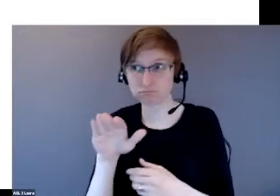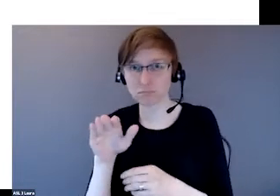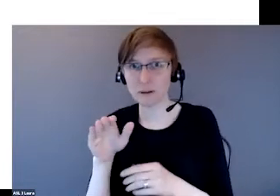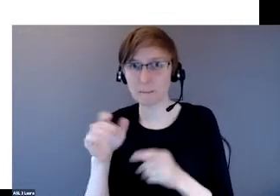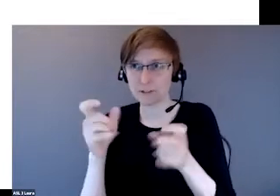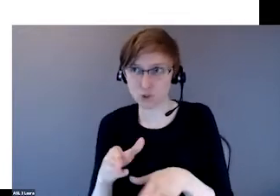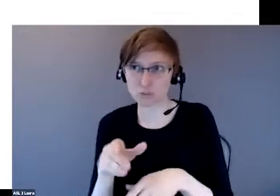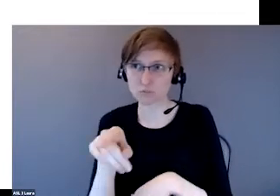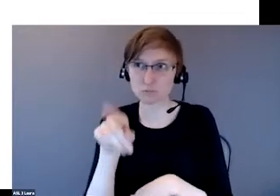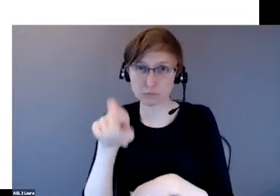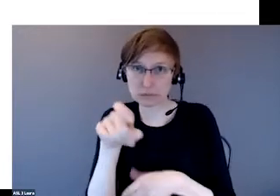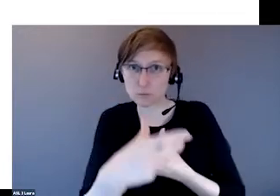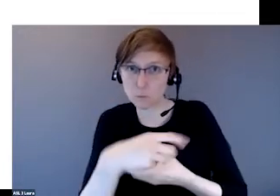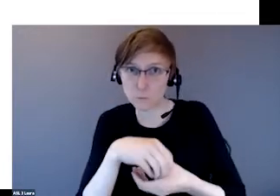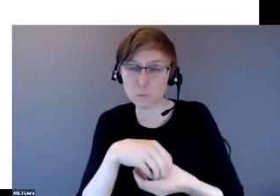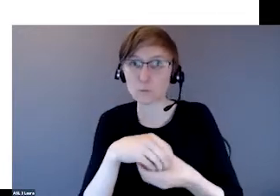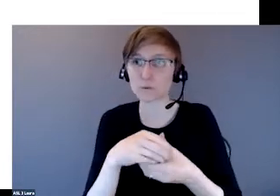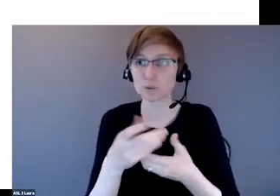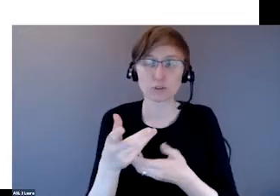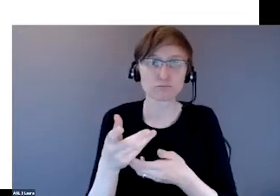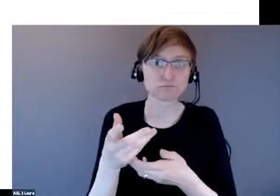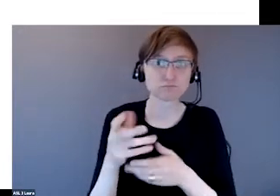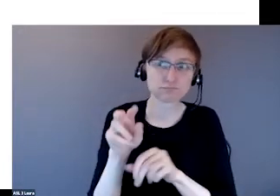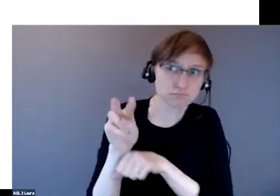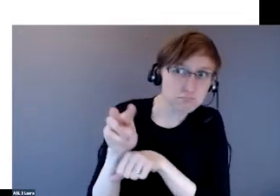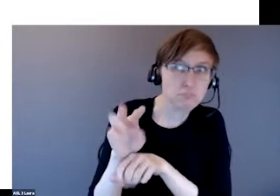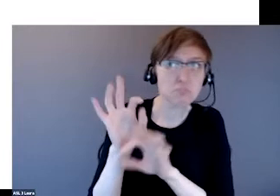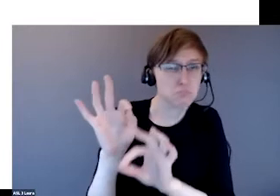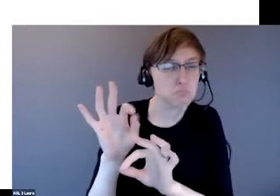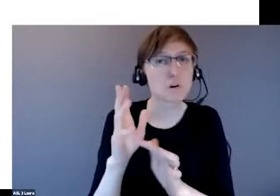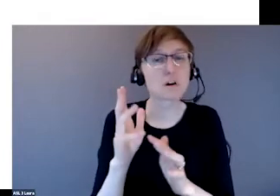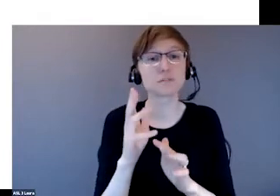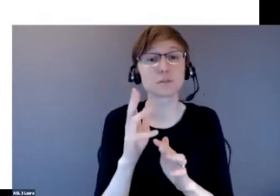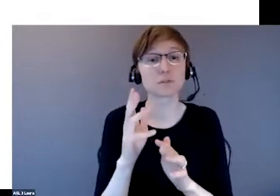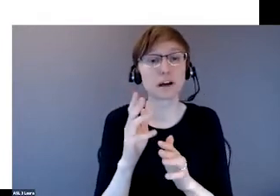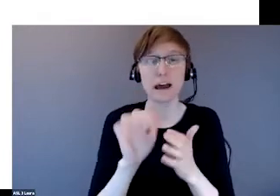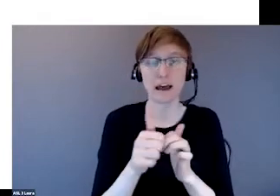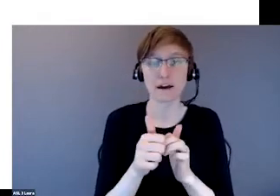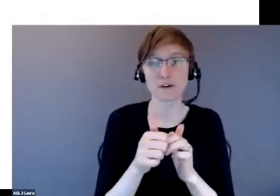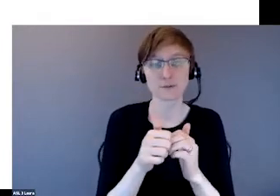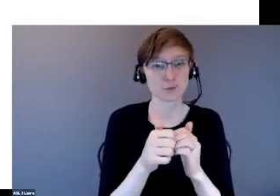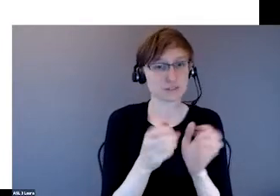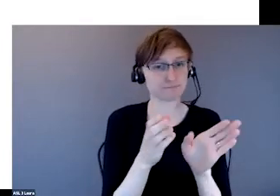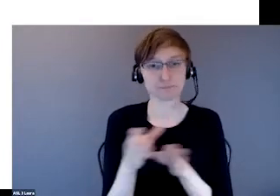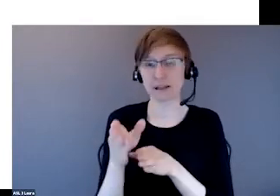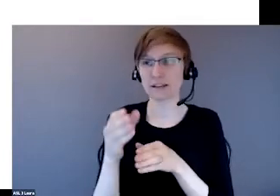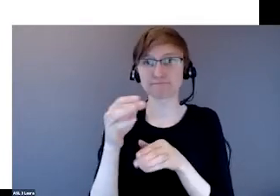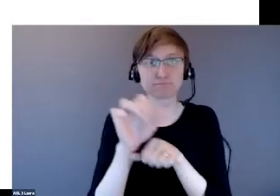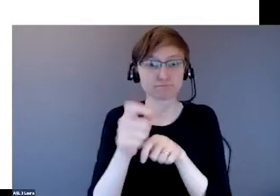well as succession planning, are all potential examples of things that organizations can do to foster internal networks and